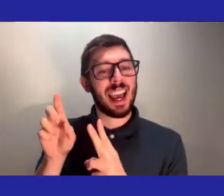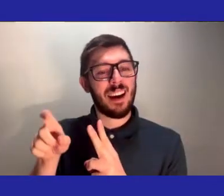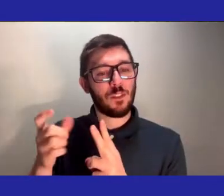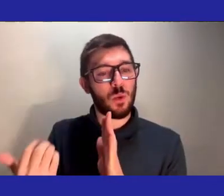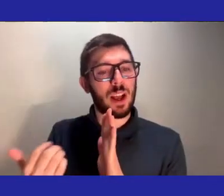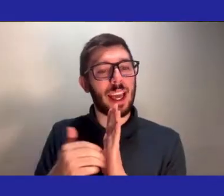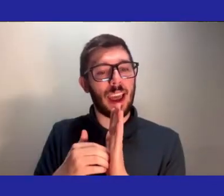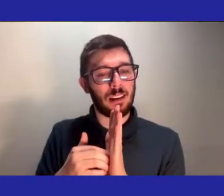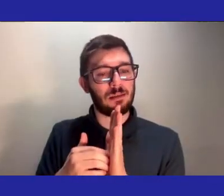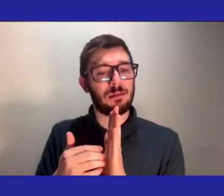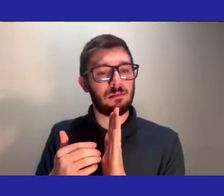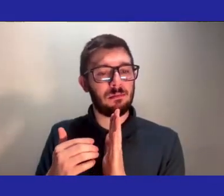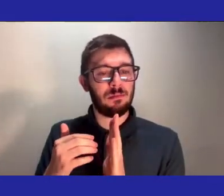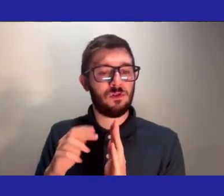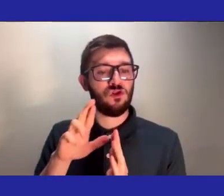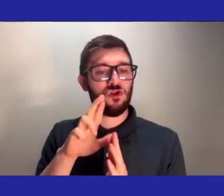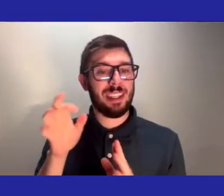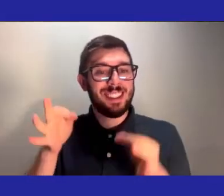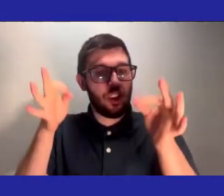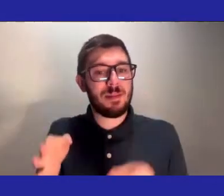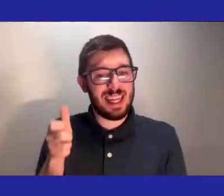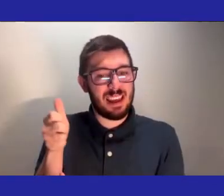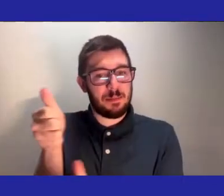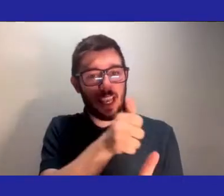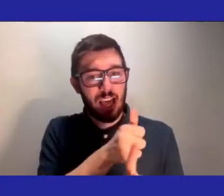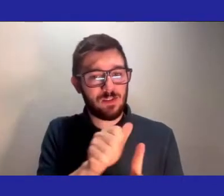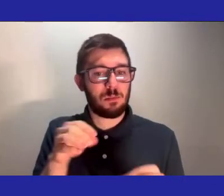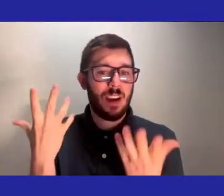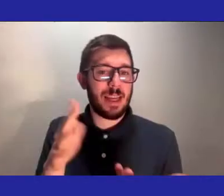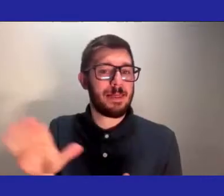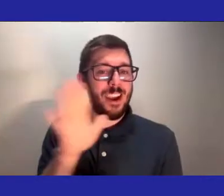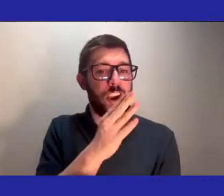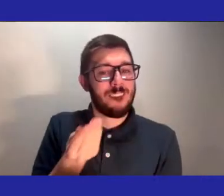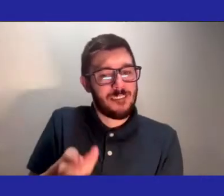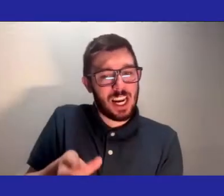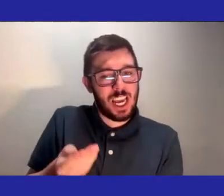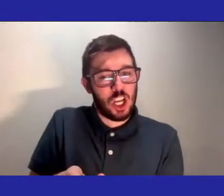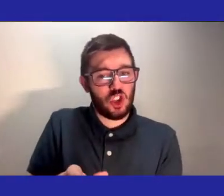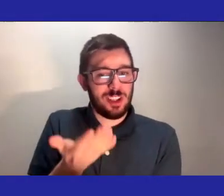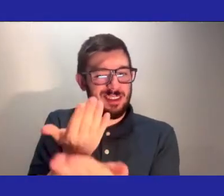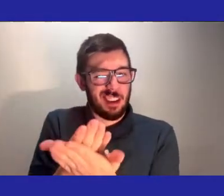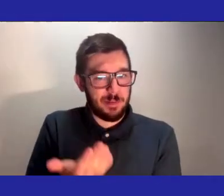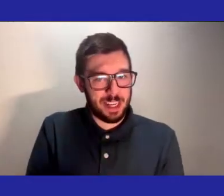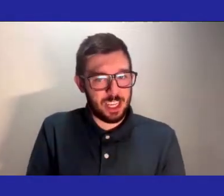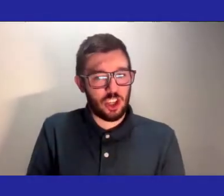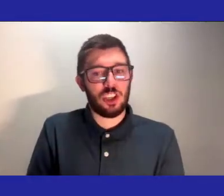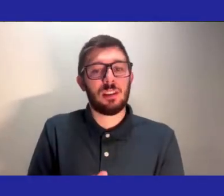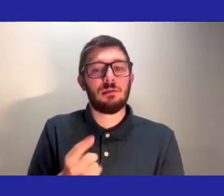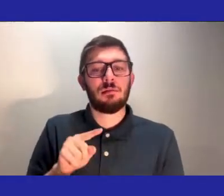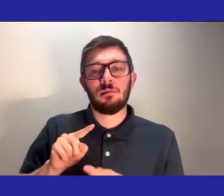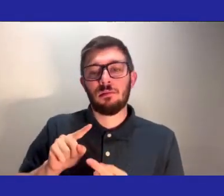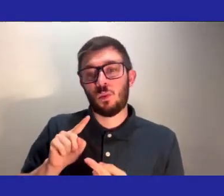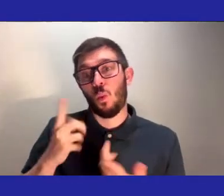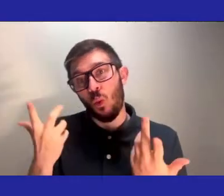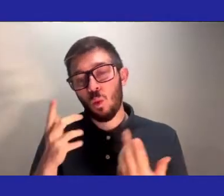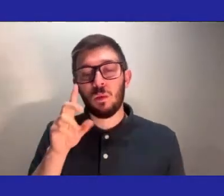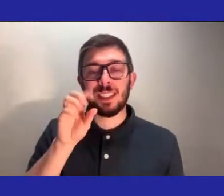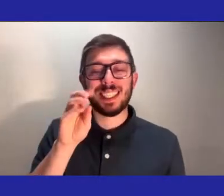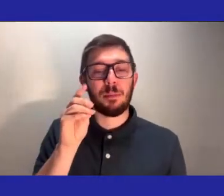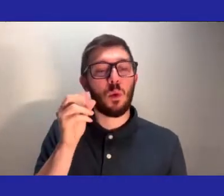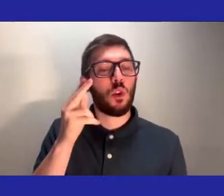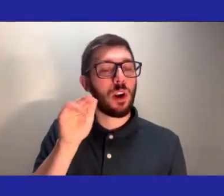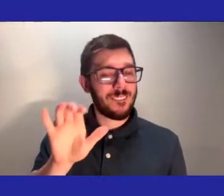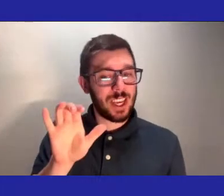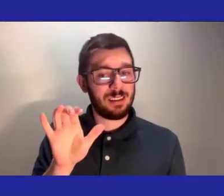provide their financial documentation, other demographic documentation, and to maintain